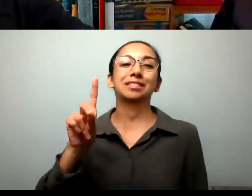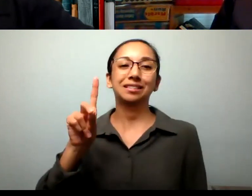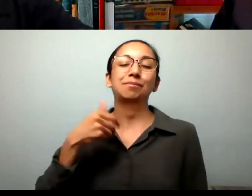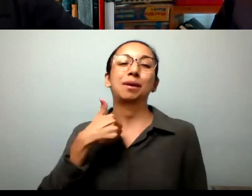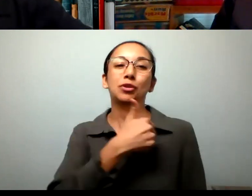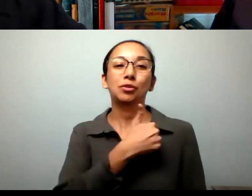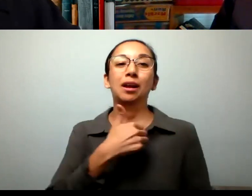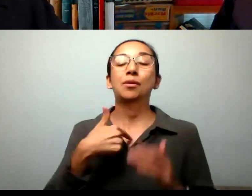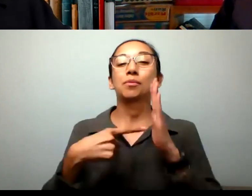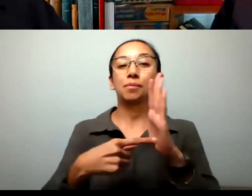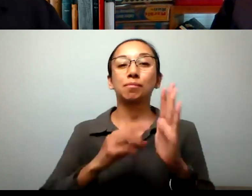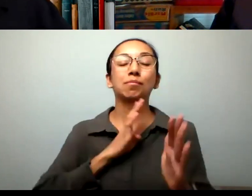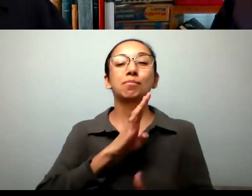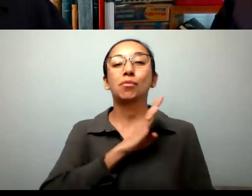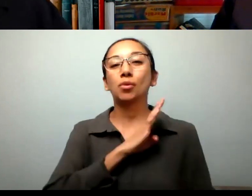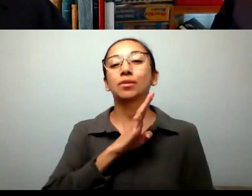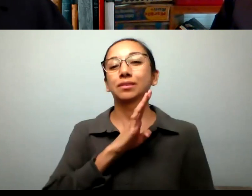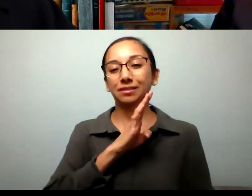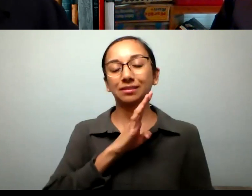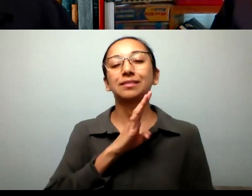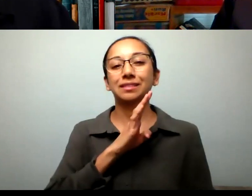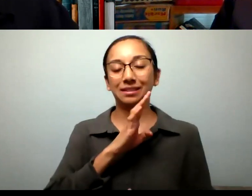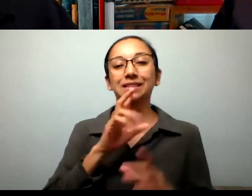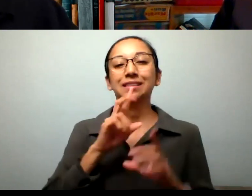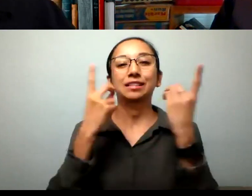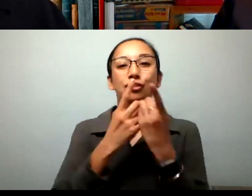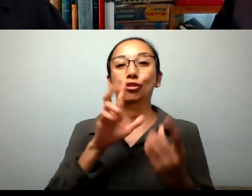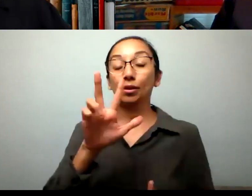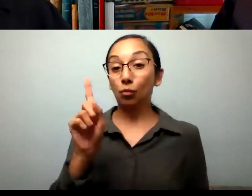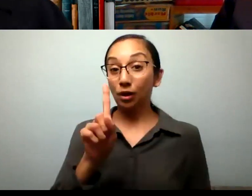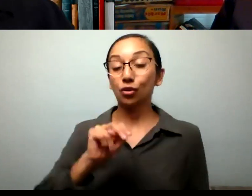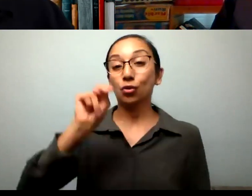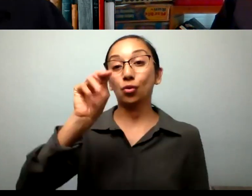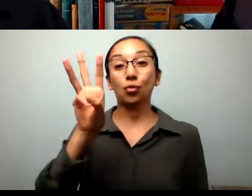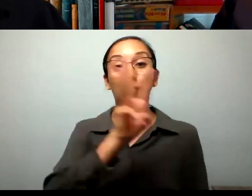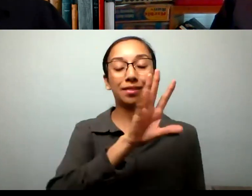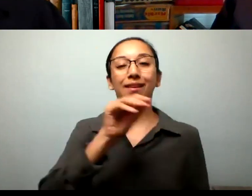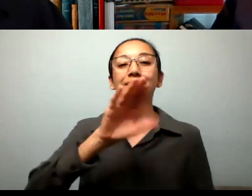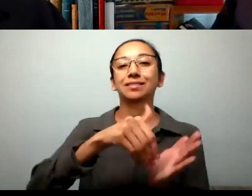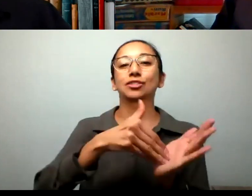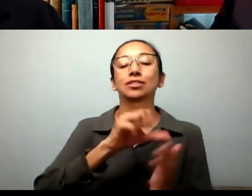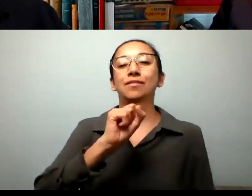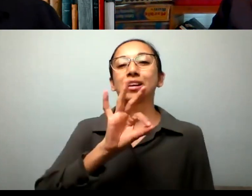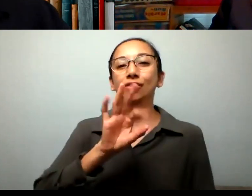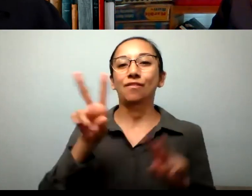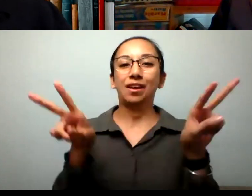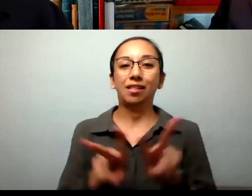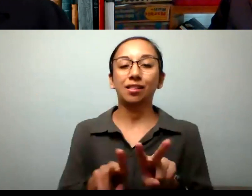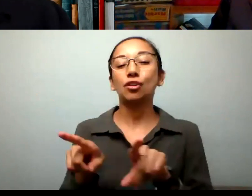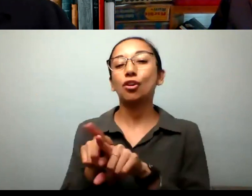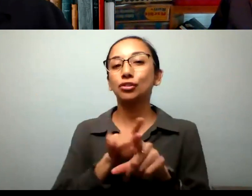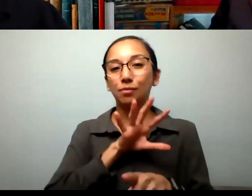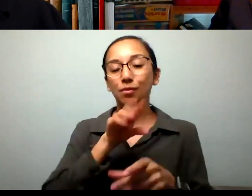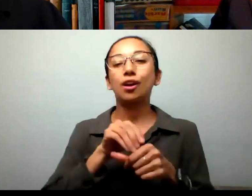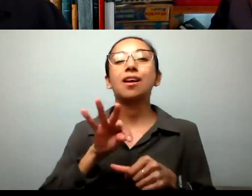District 3. Board District 3 is in the Northwest and Central San Fernando Valley, and also part of the East San